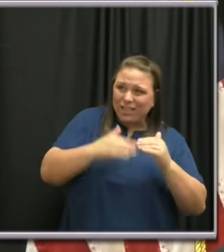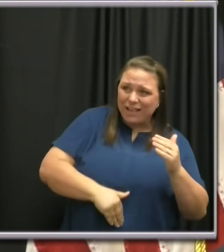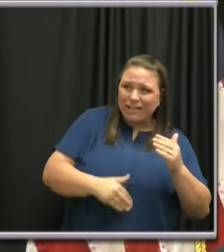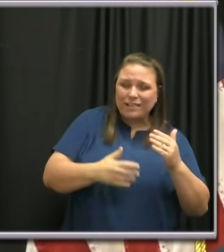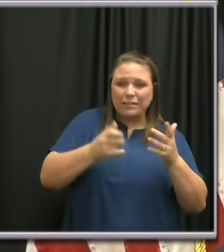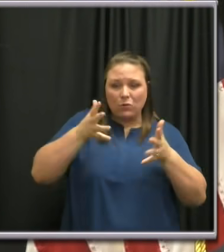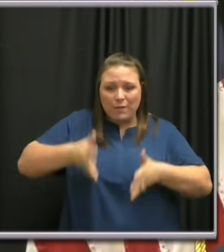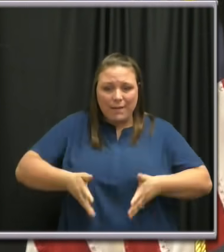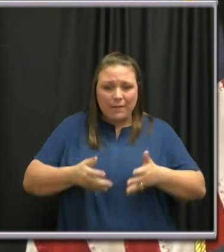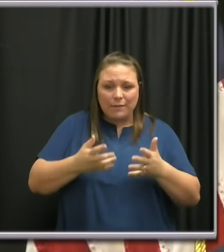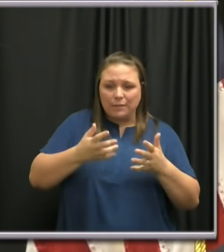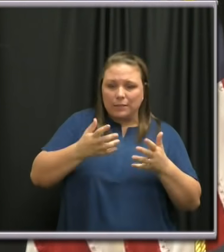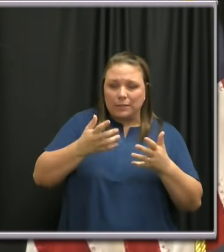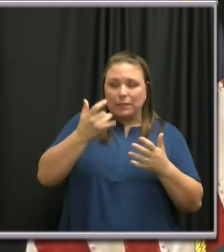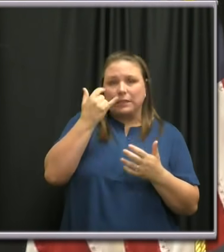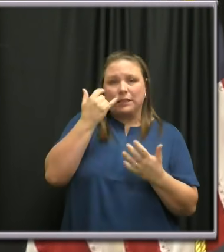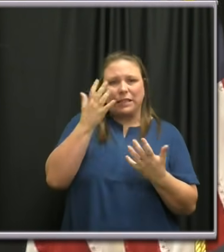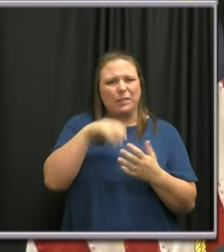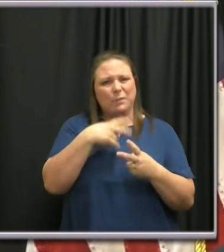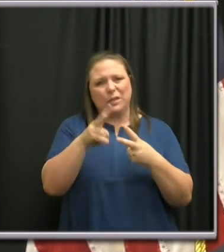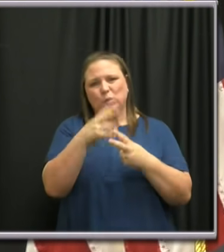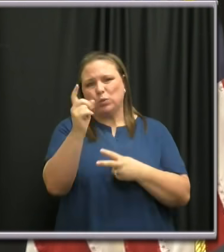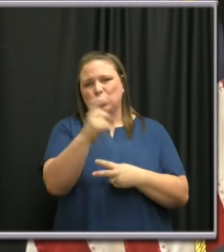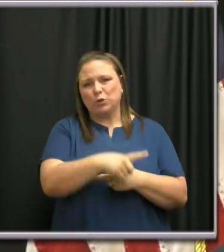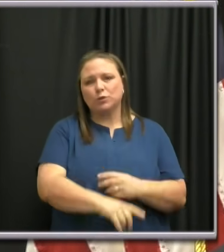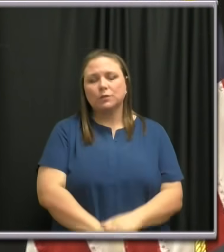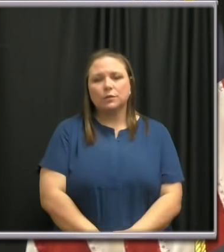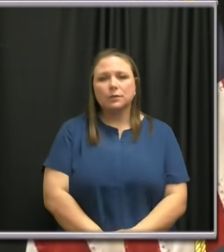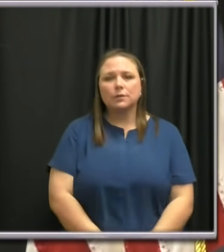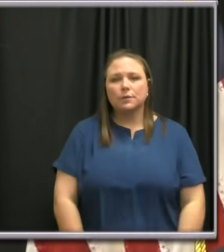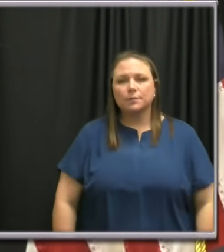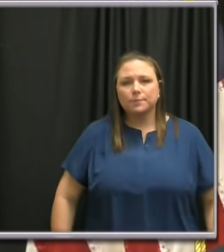has? Those are my two questions.